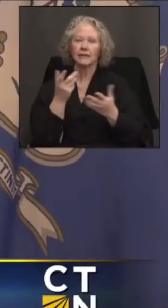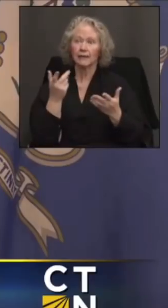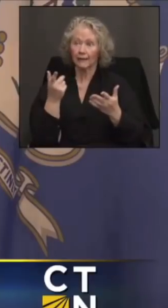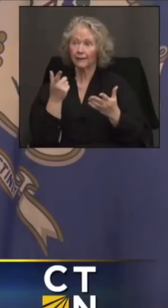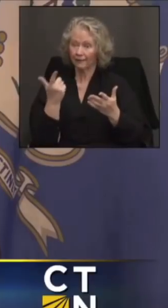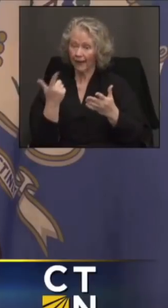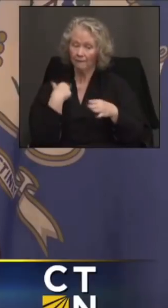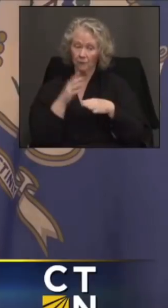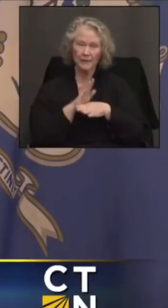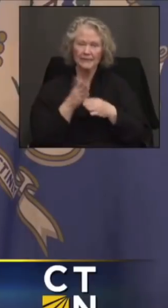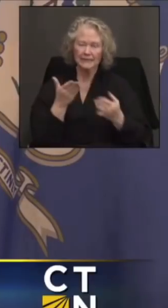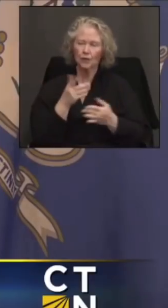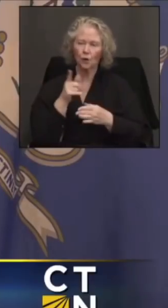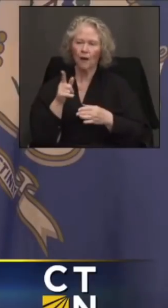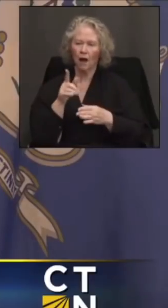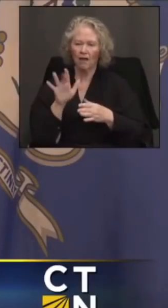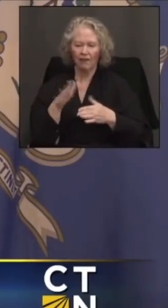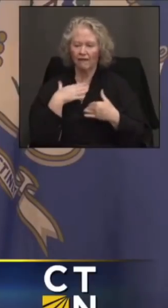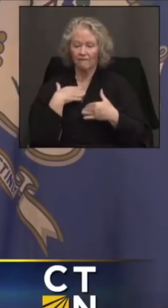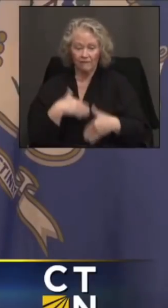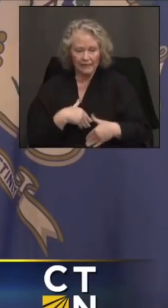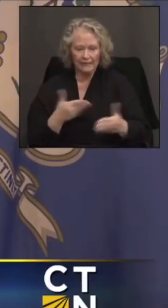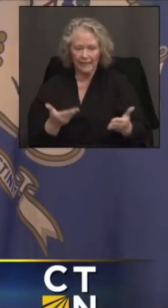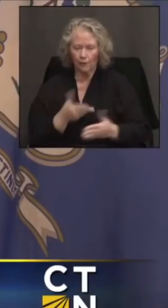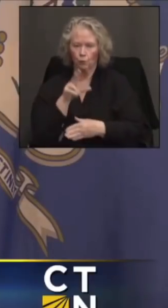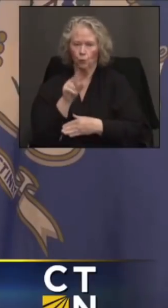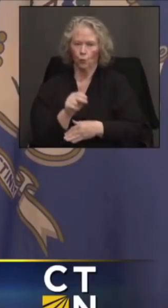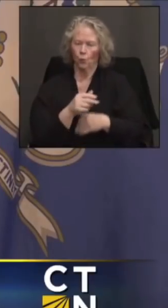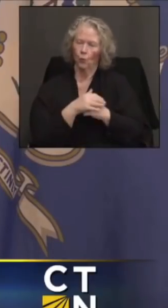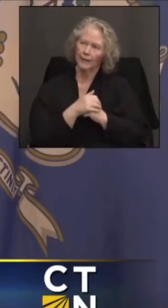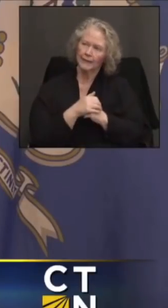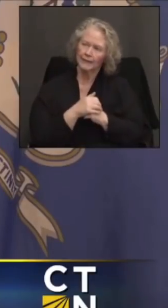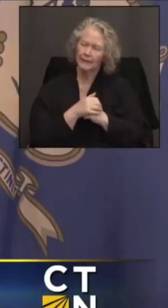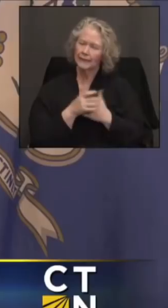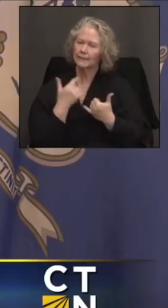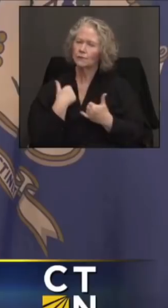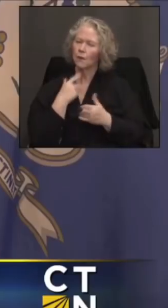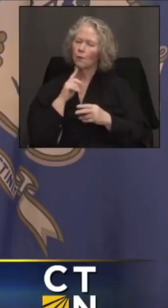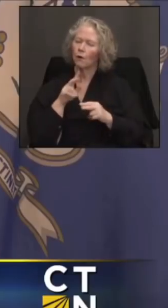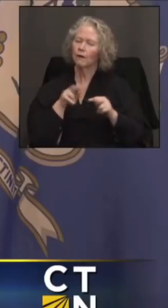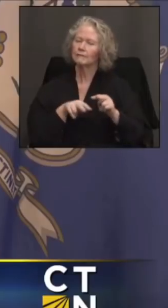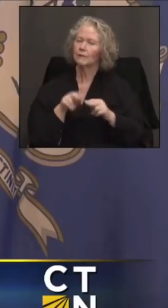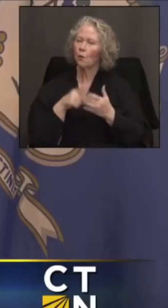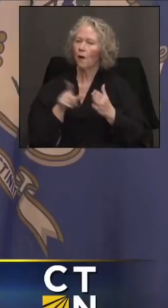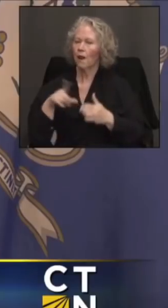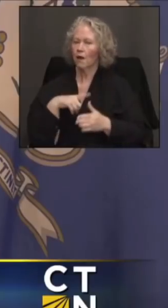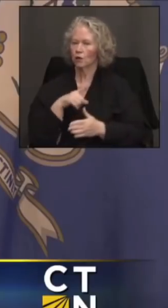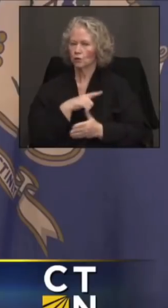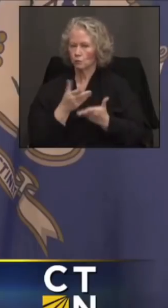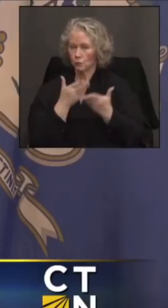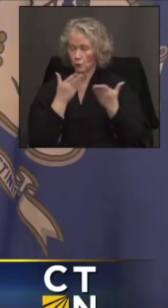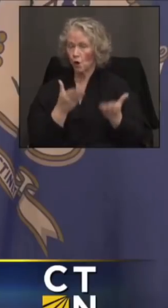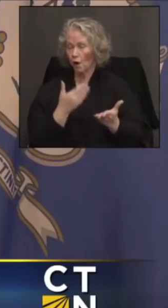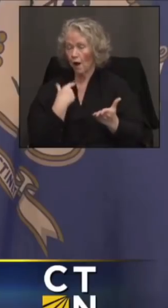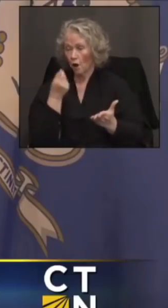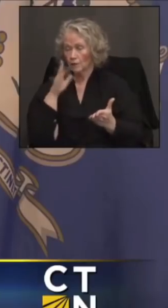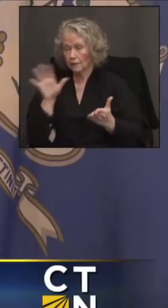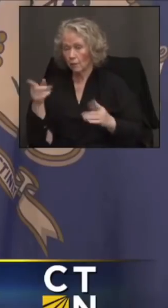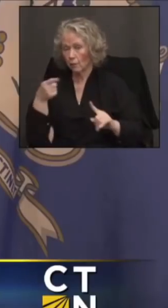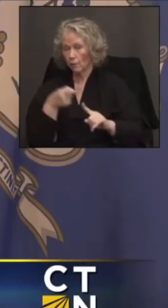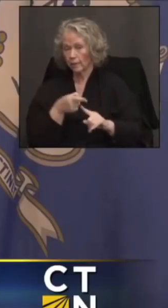with a nexus or not with a physical location. So I'll take a look at what comes out of the legislature, but I think I understand where they're coming